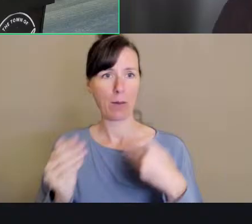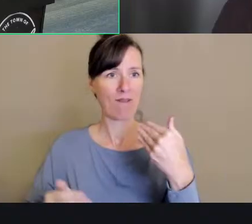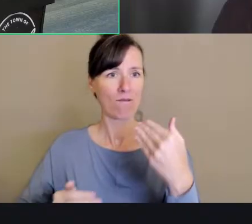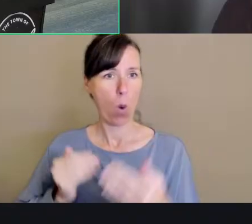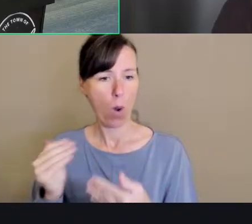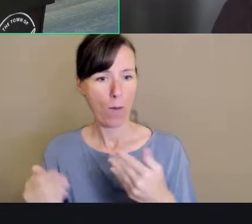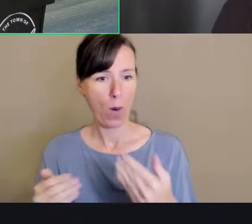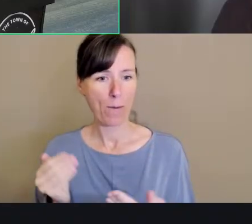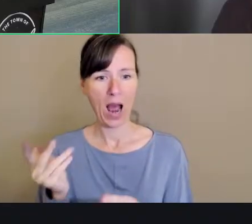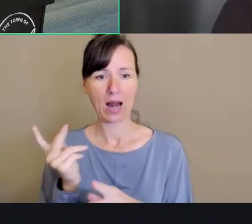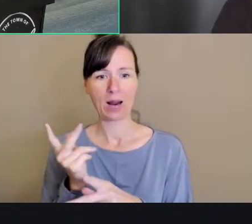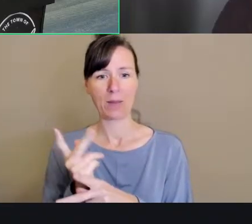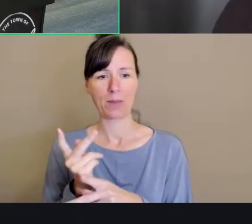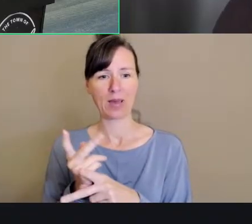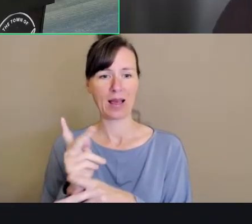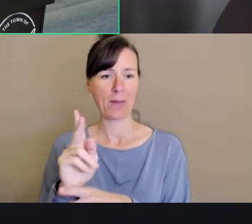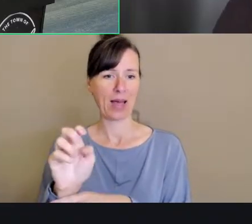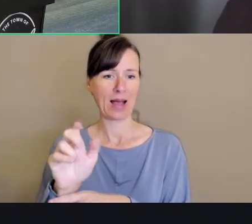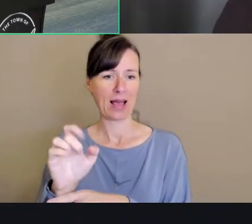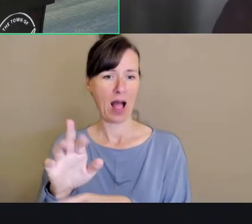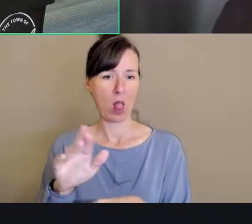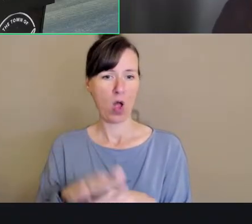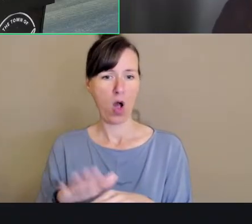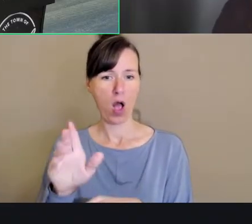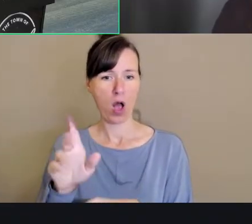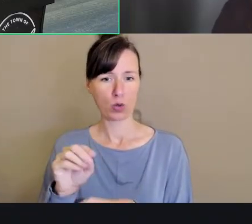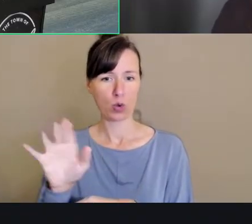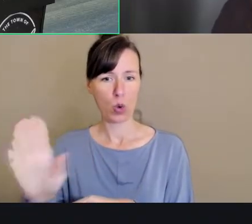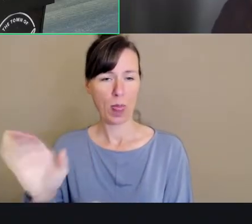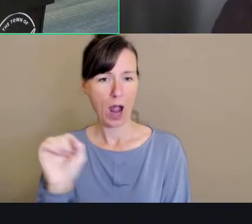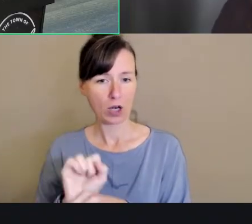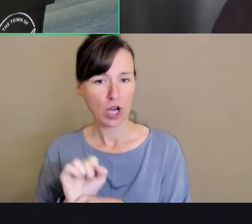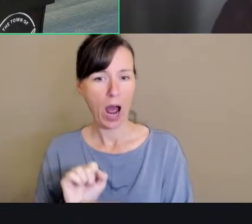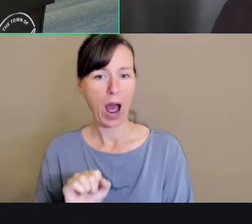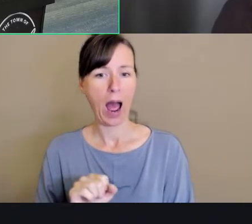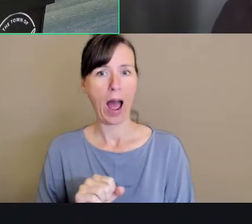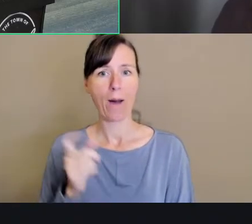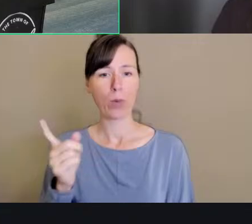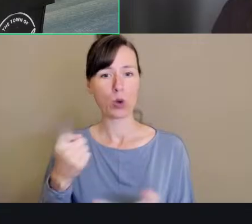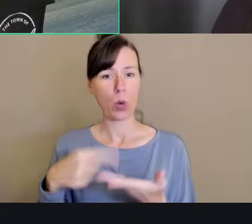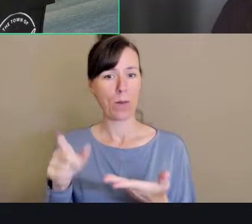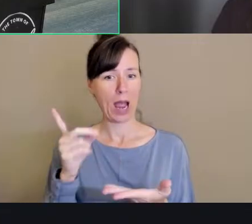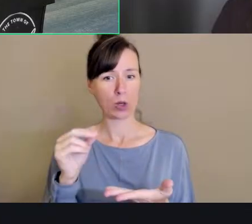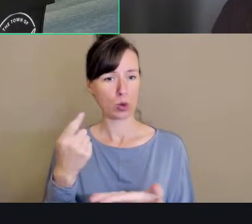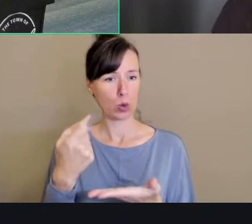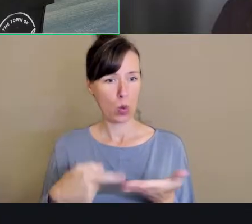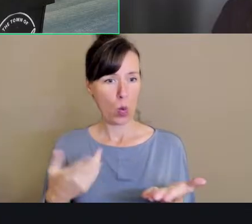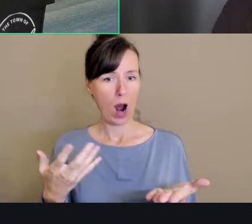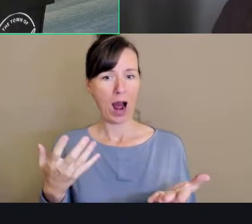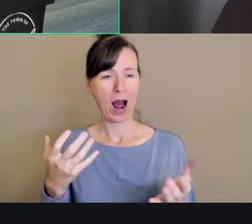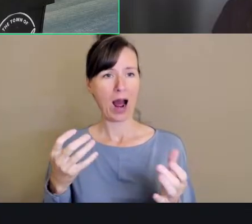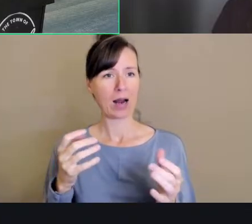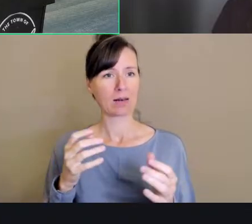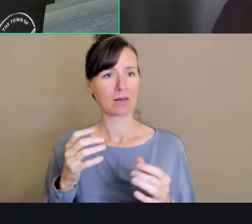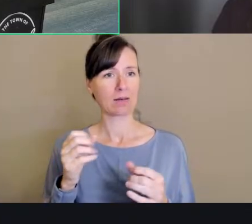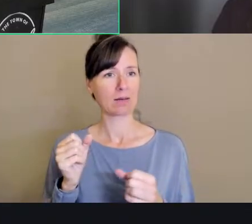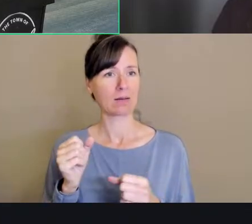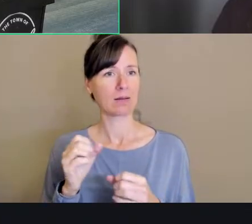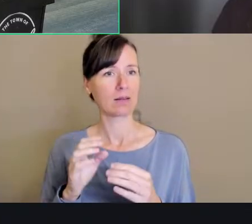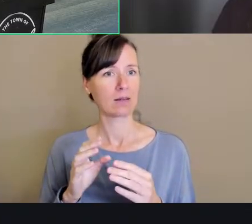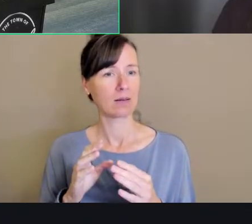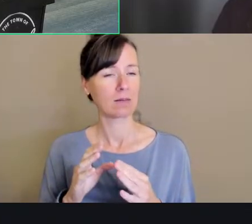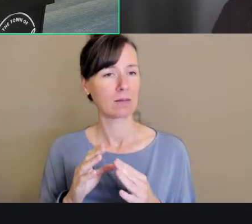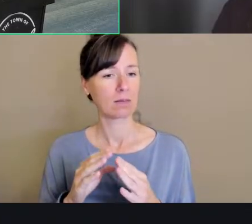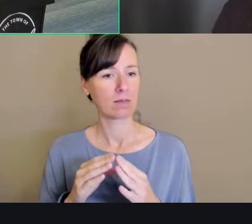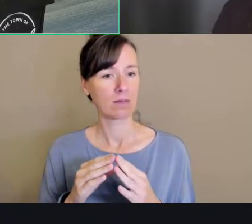job. You're paid to do what? Send your houses, your butts, or finish the job. But thank you for your time.